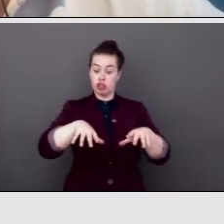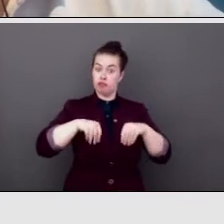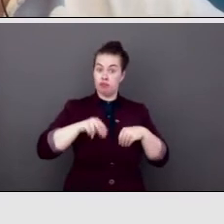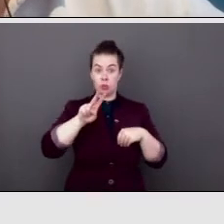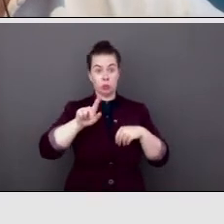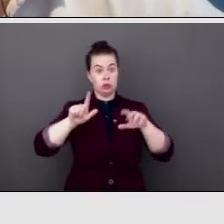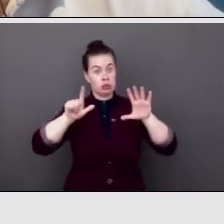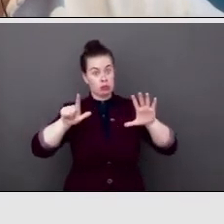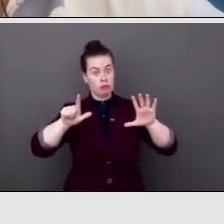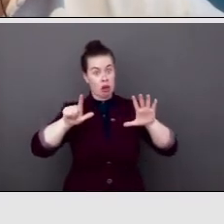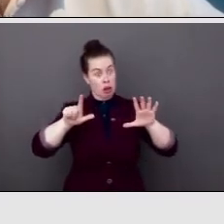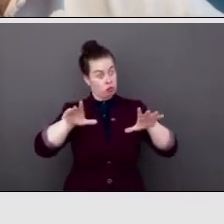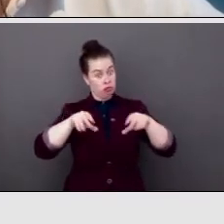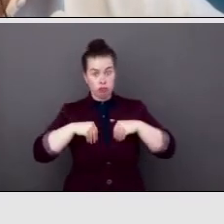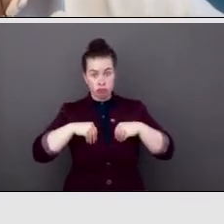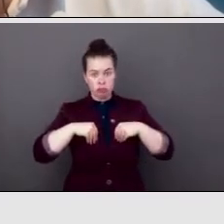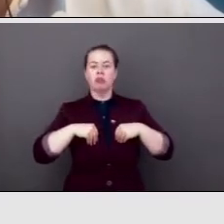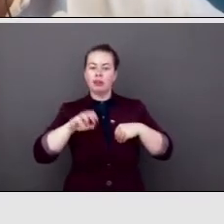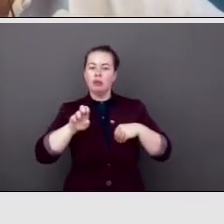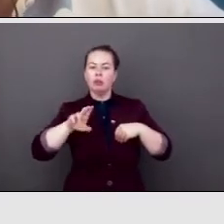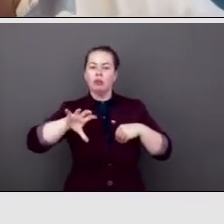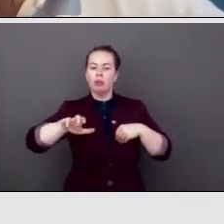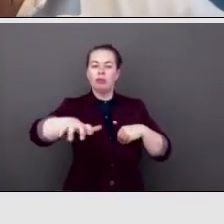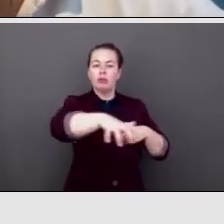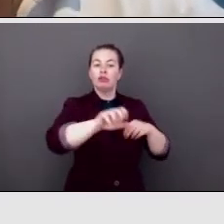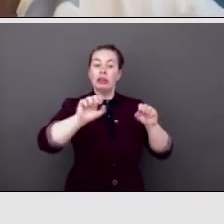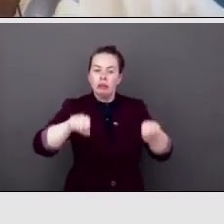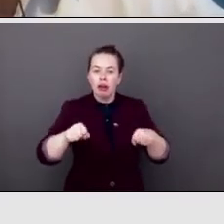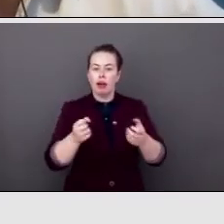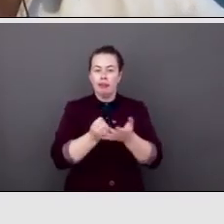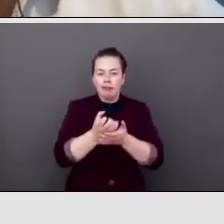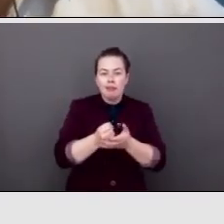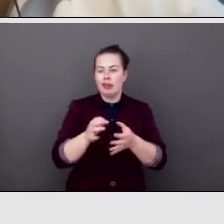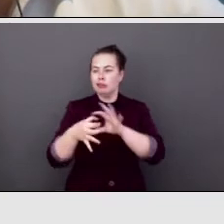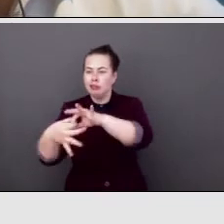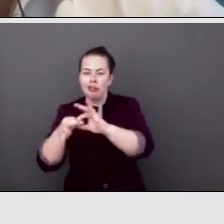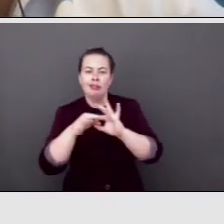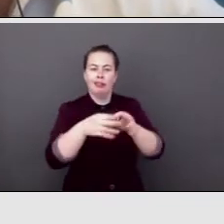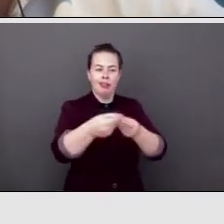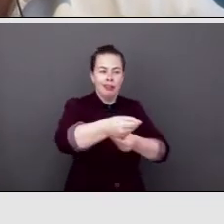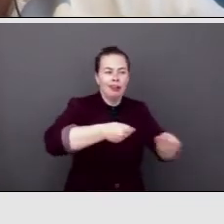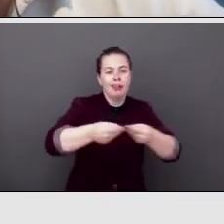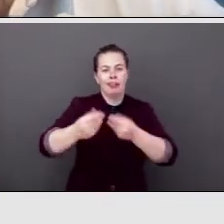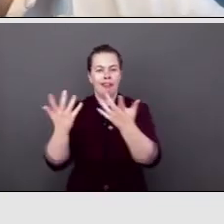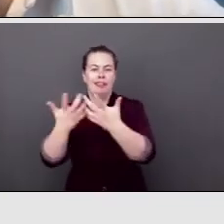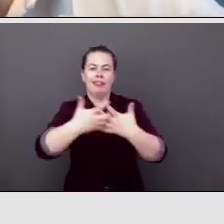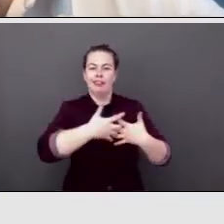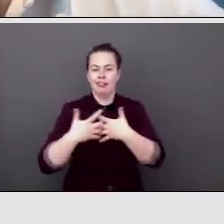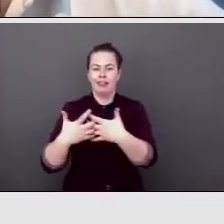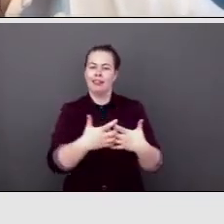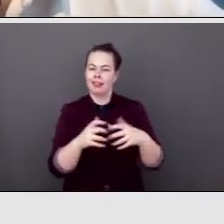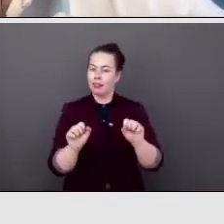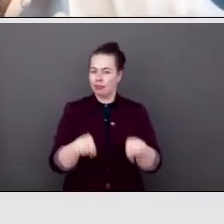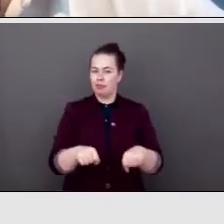included in the European e-health interoperability framework. So Ihe Profiles, Ihe stands